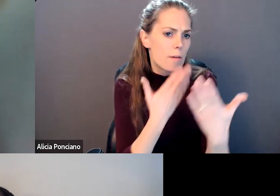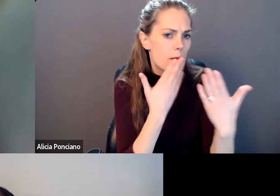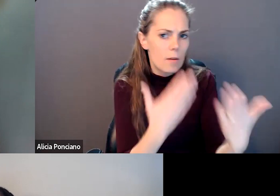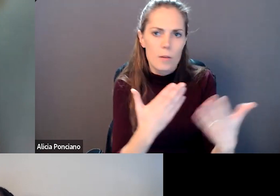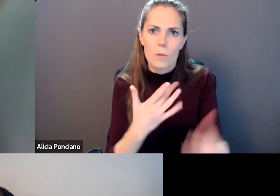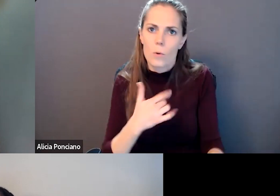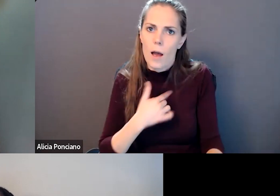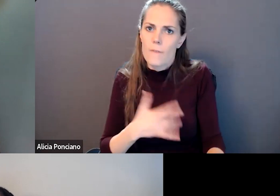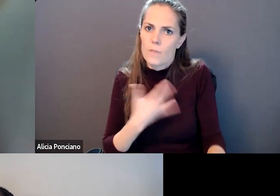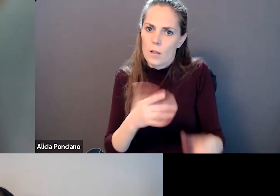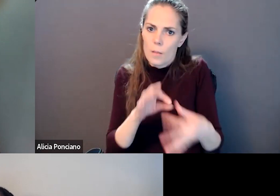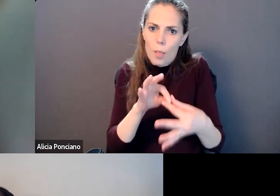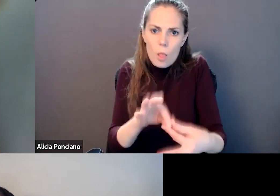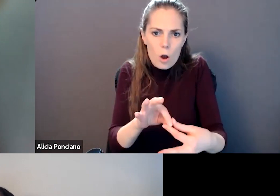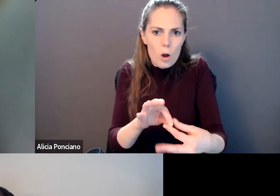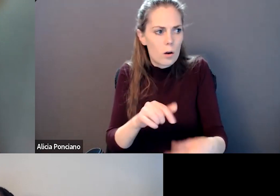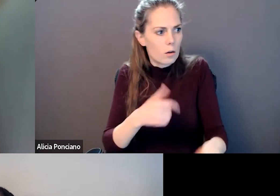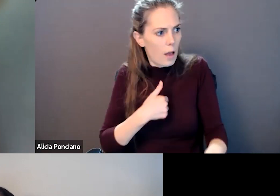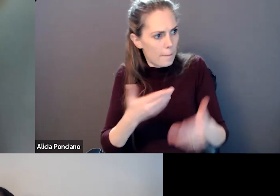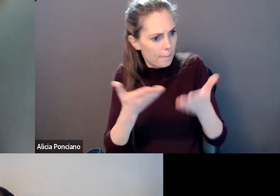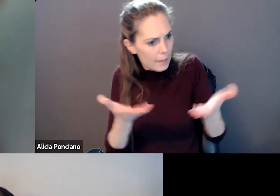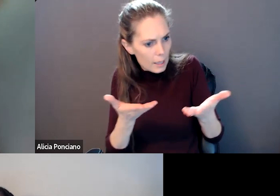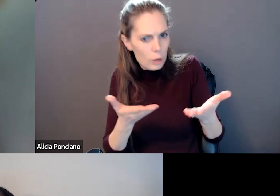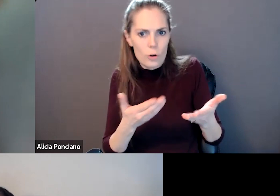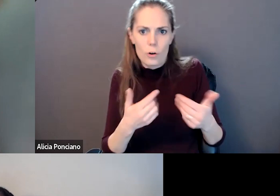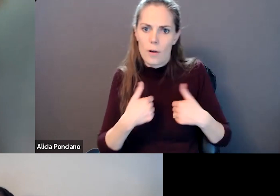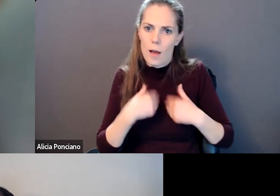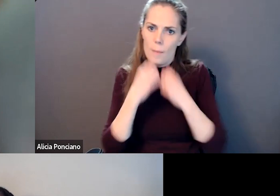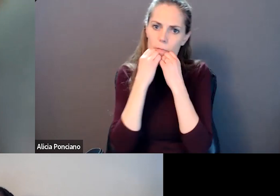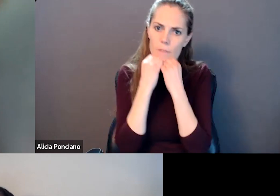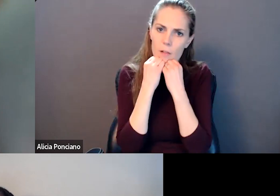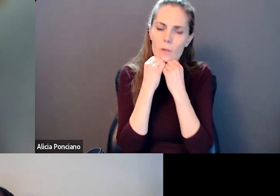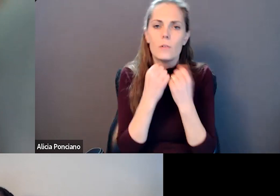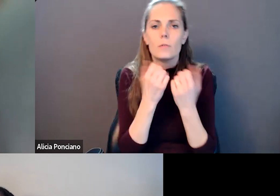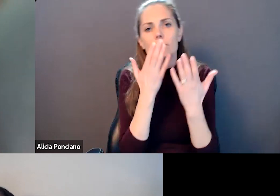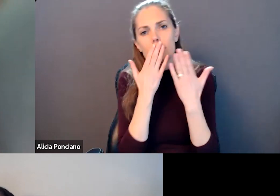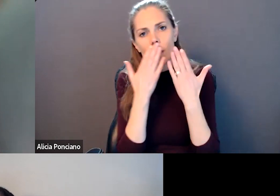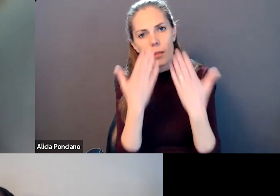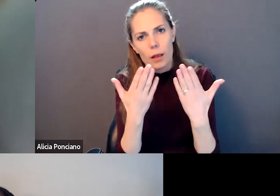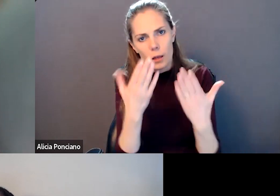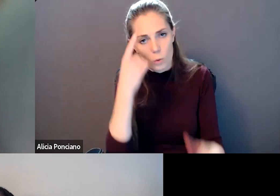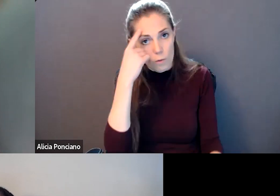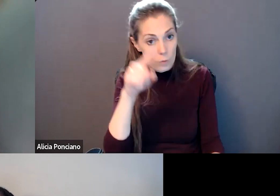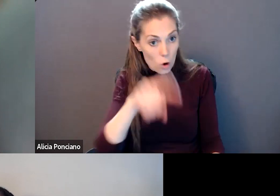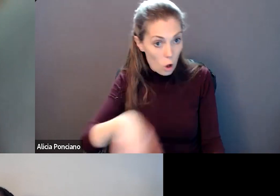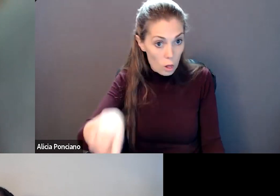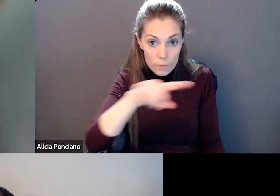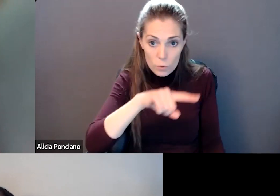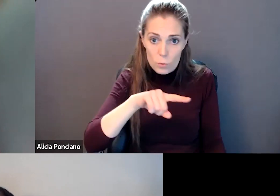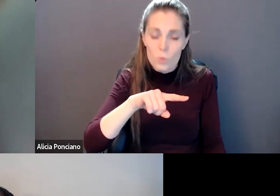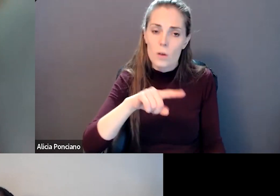I am here, I am valued into this space. And for all of you, it means we are all